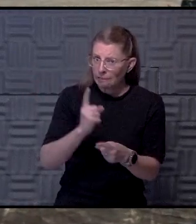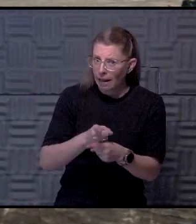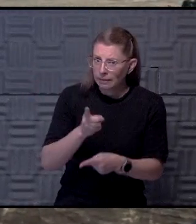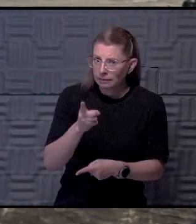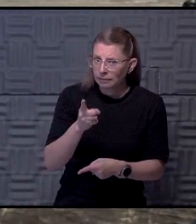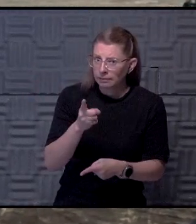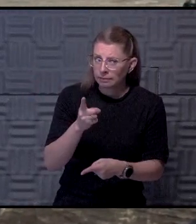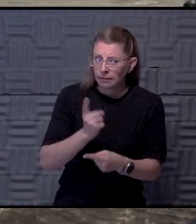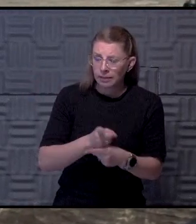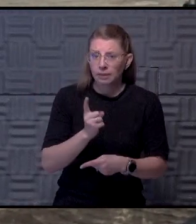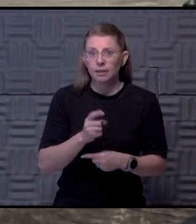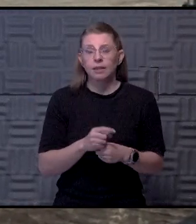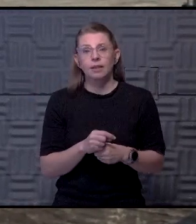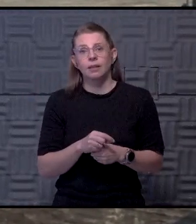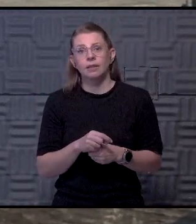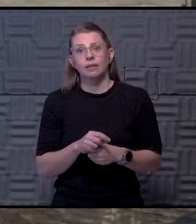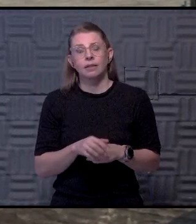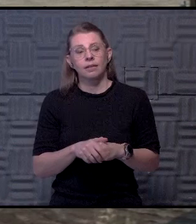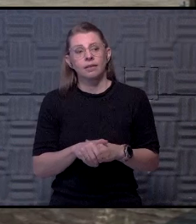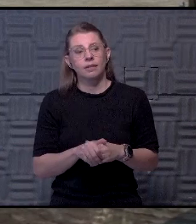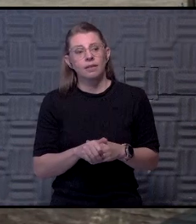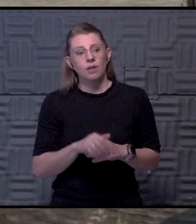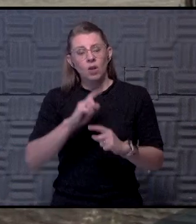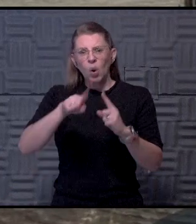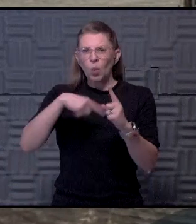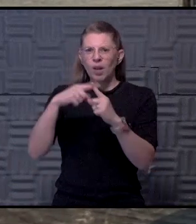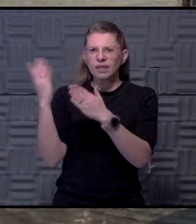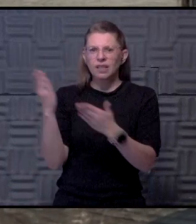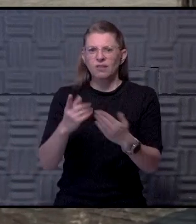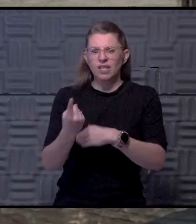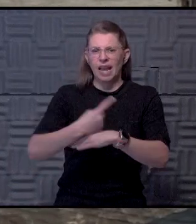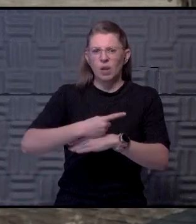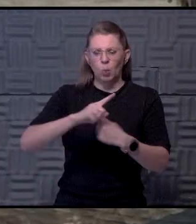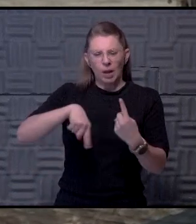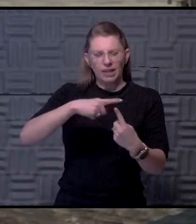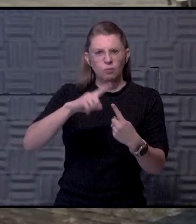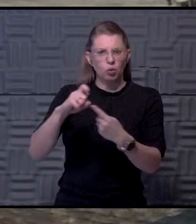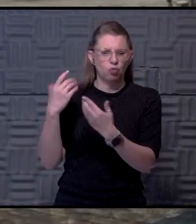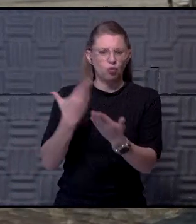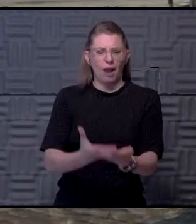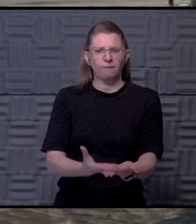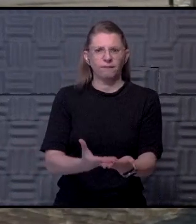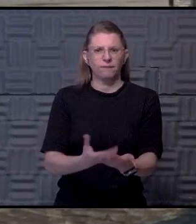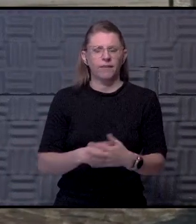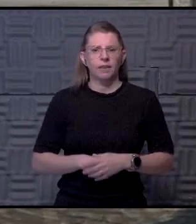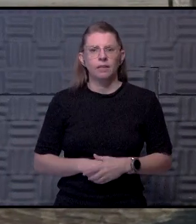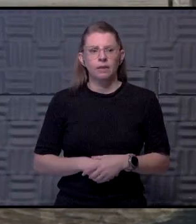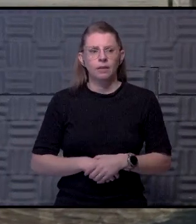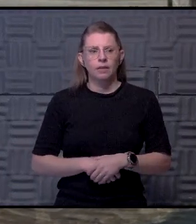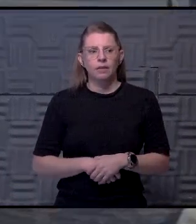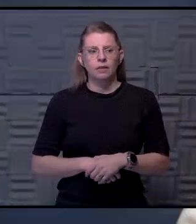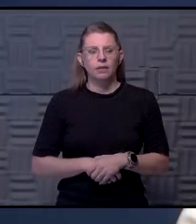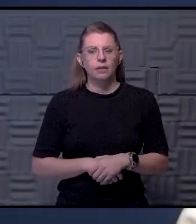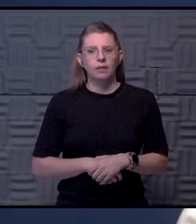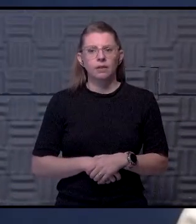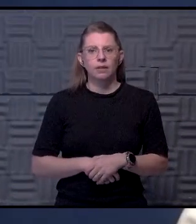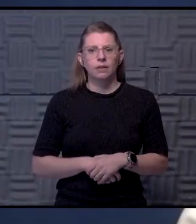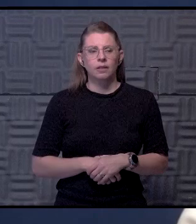guys? It's in Kansas City. And when's the delivery date supposed to be? When's it supposed to get here?